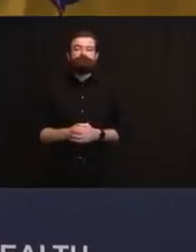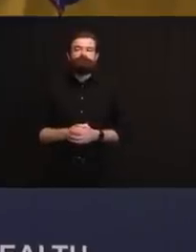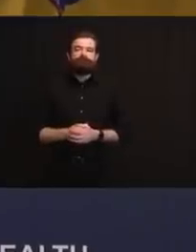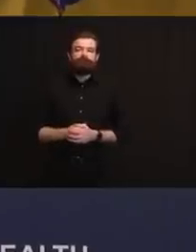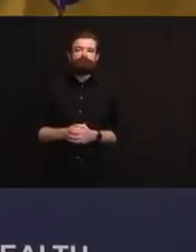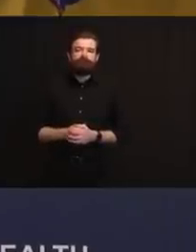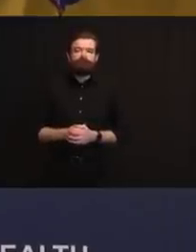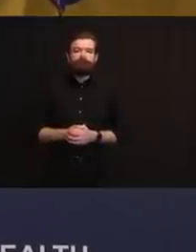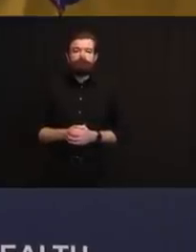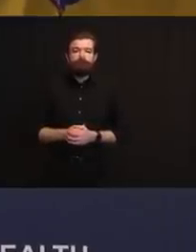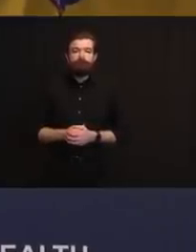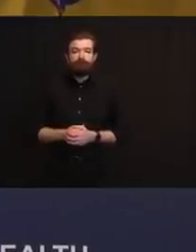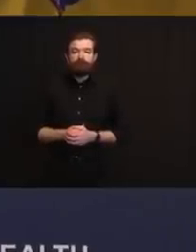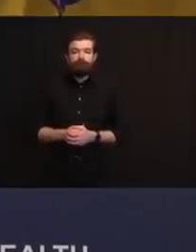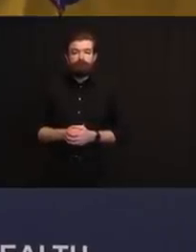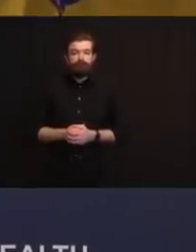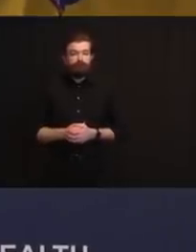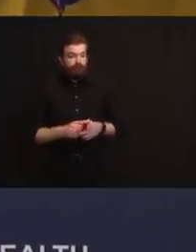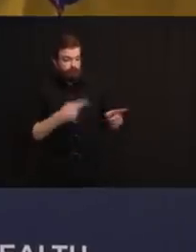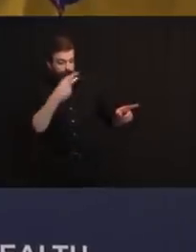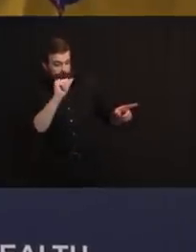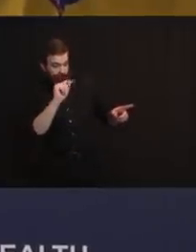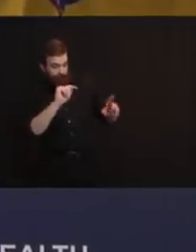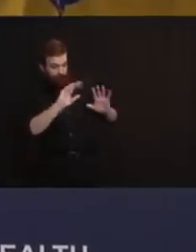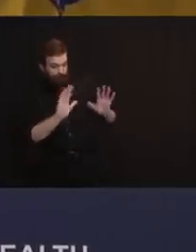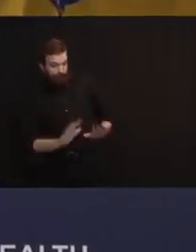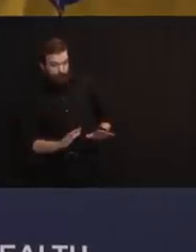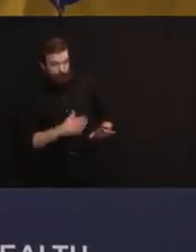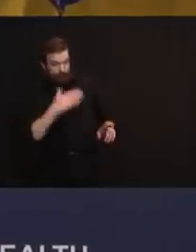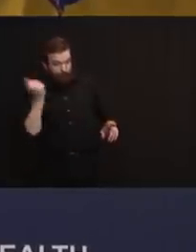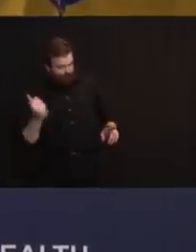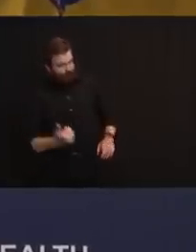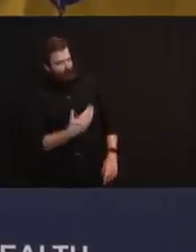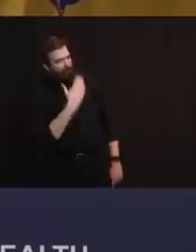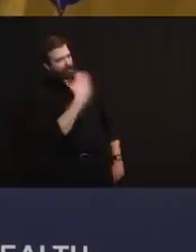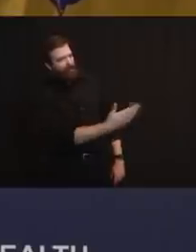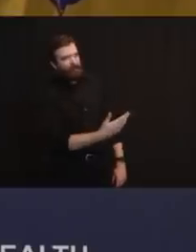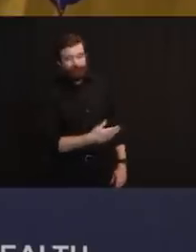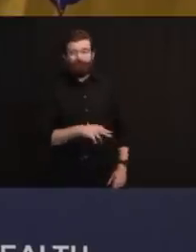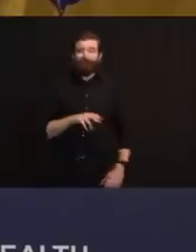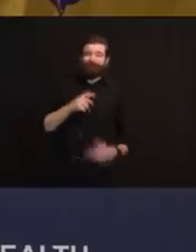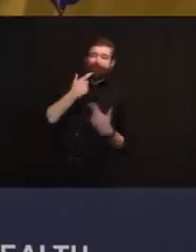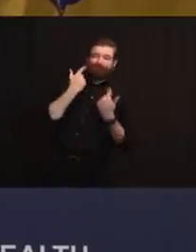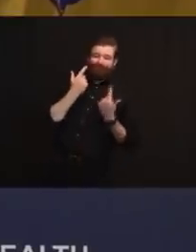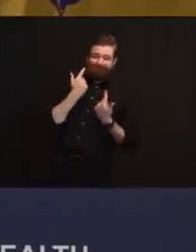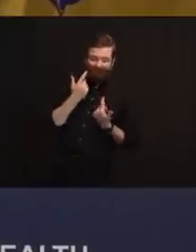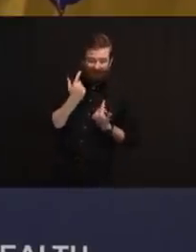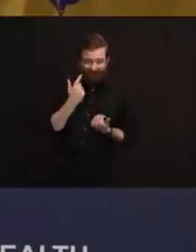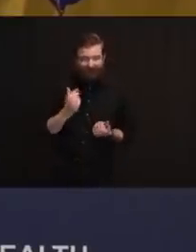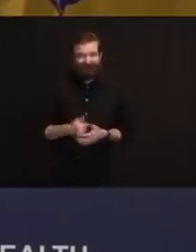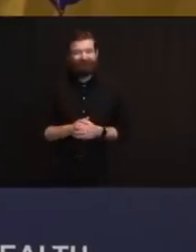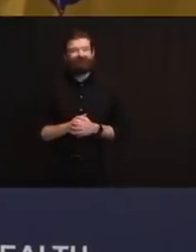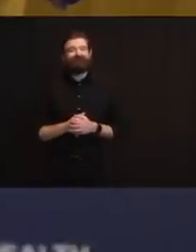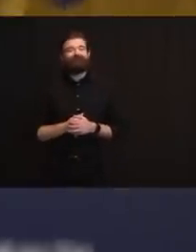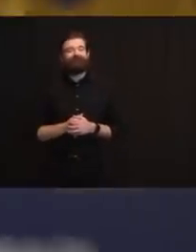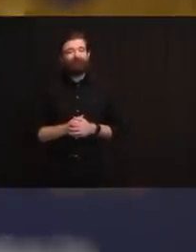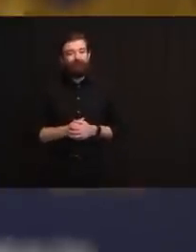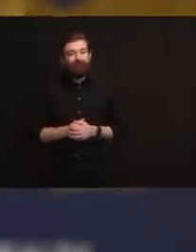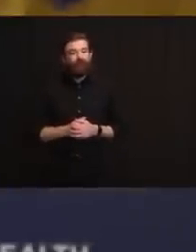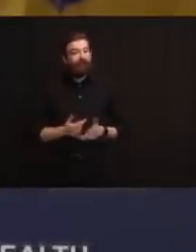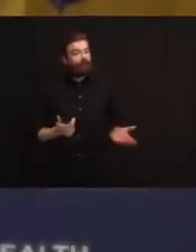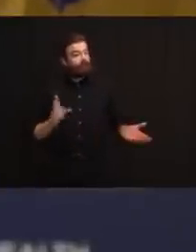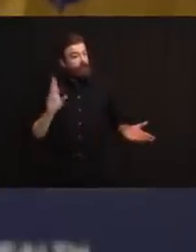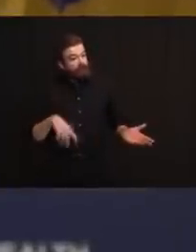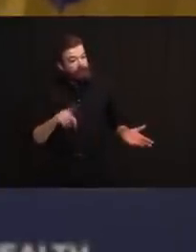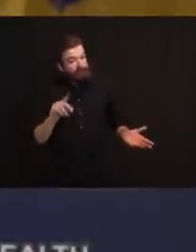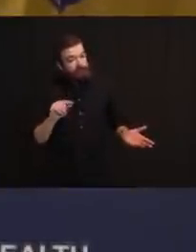weather is better. Thank you for that. Any update on either that front, compliance, anything as it relates